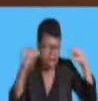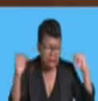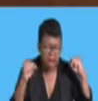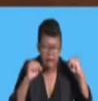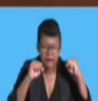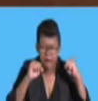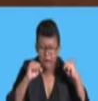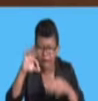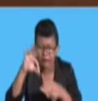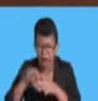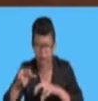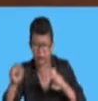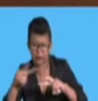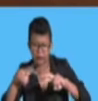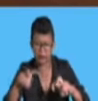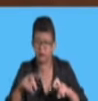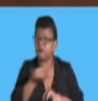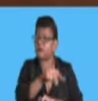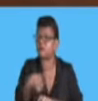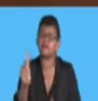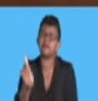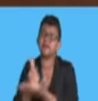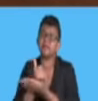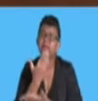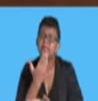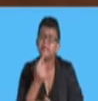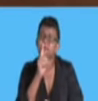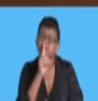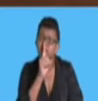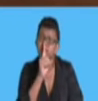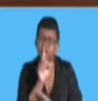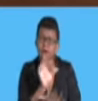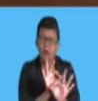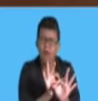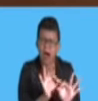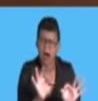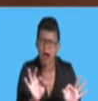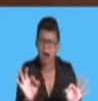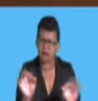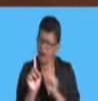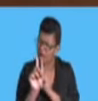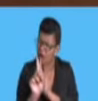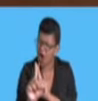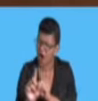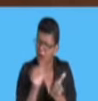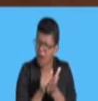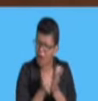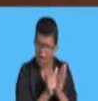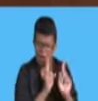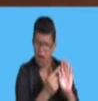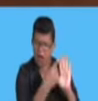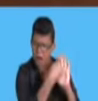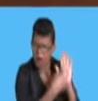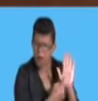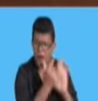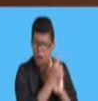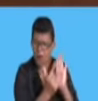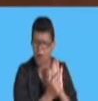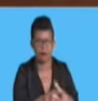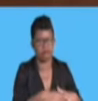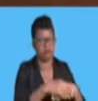I urge calm and restraint. We will follow the rule of law. I congratulate my honorable colleagues